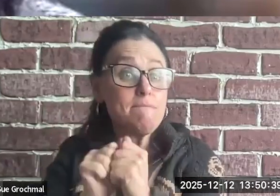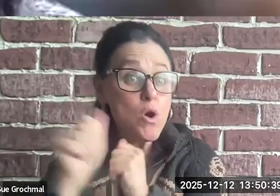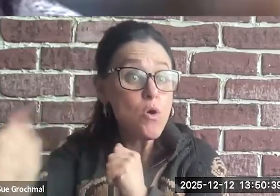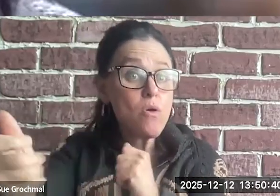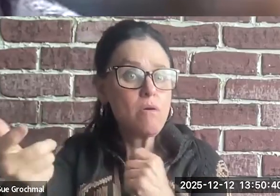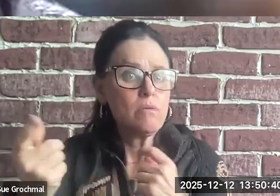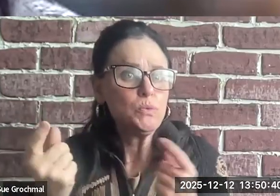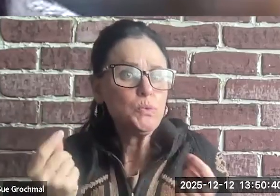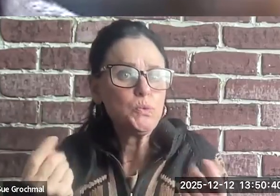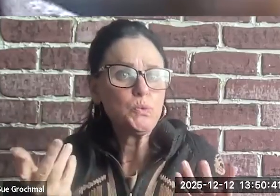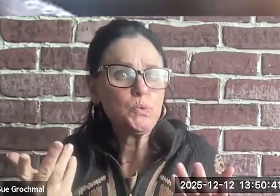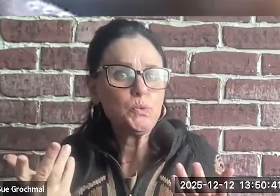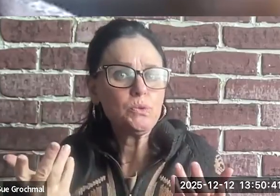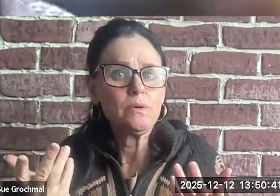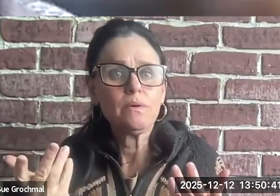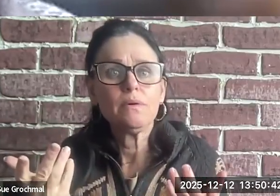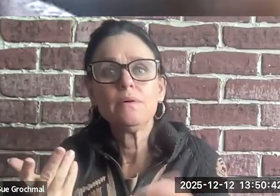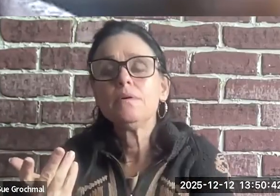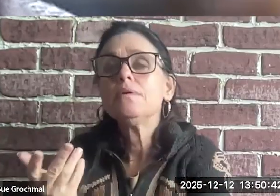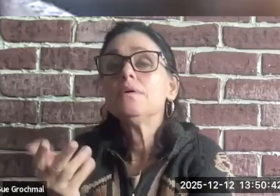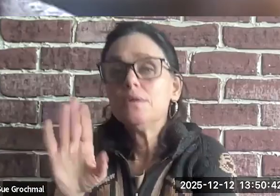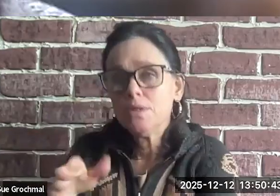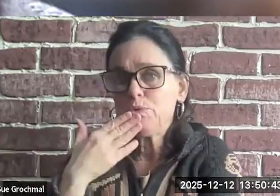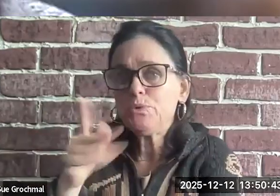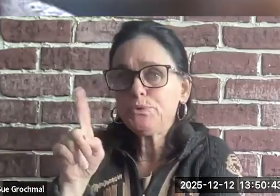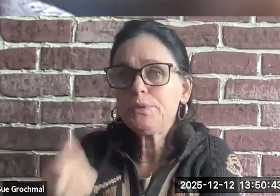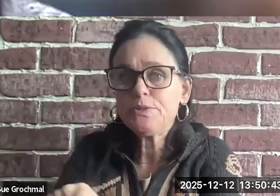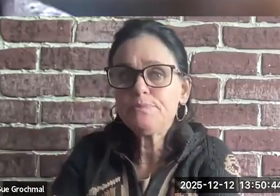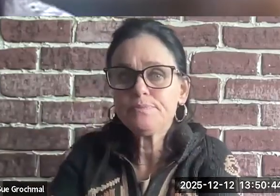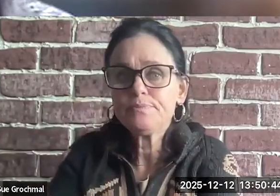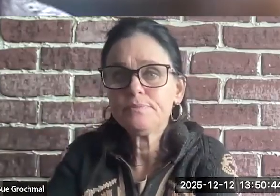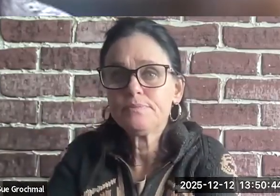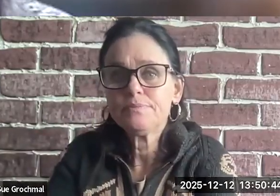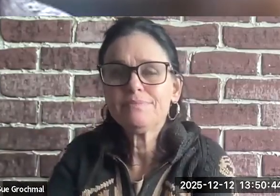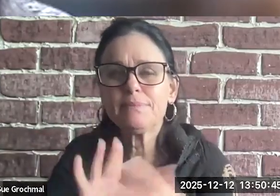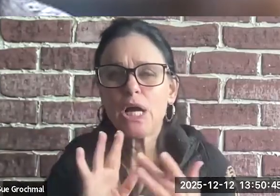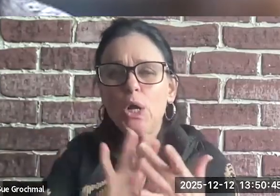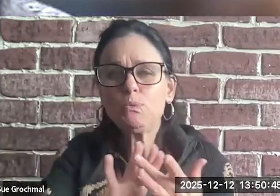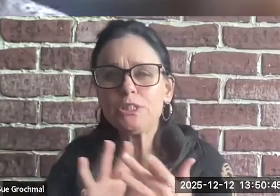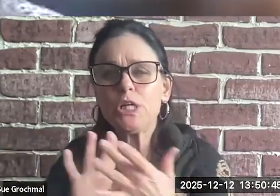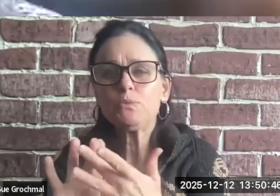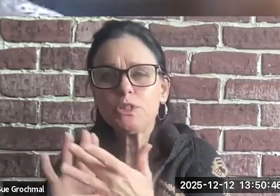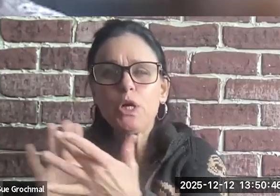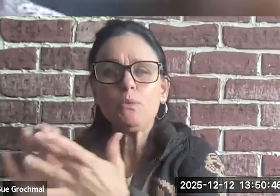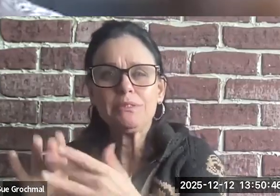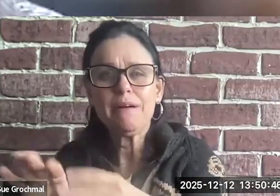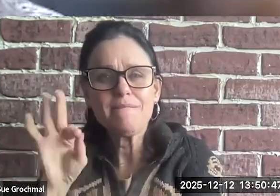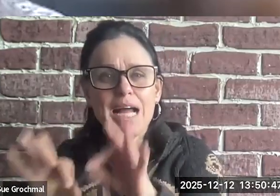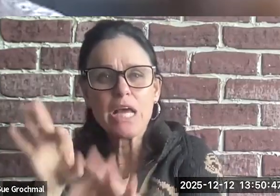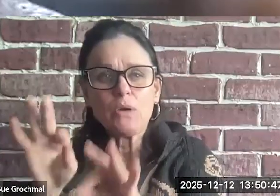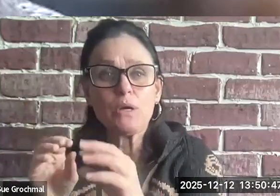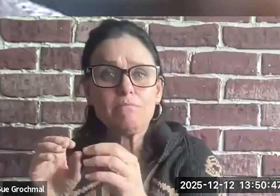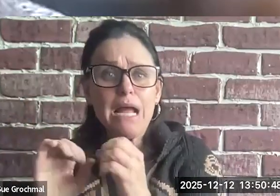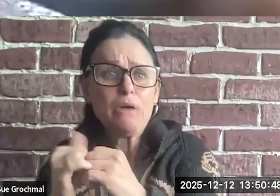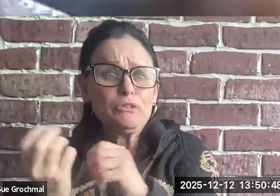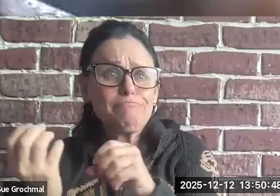Yeah, that's a really great question as well. We're going to have to do some outreach with the community to find out how best